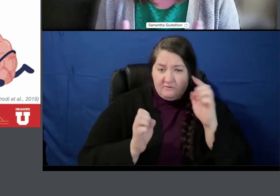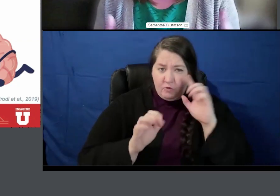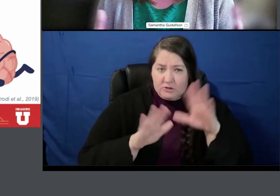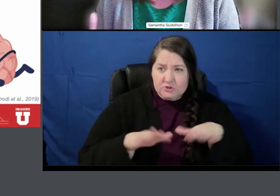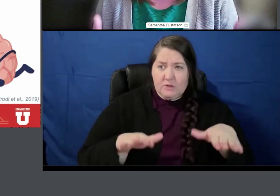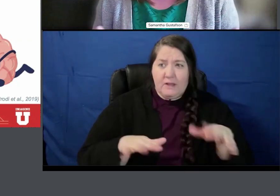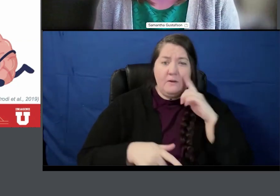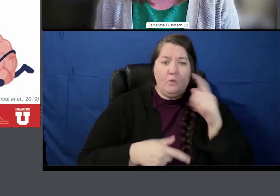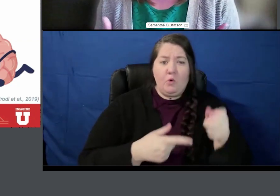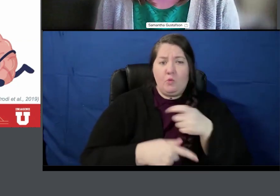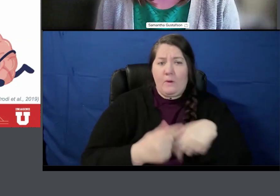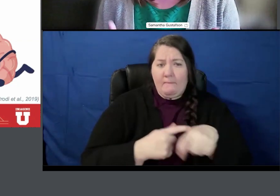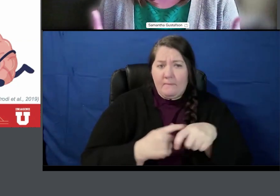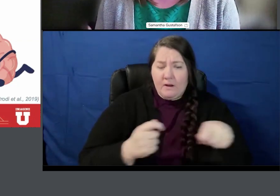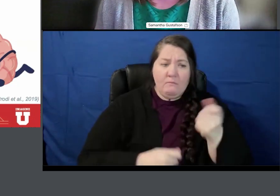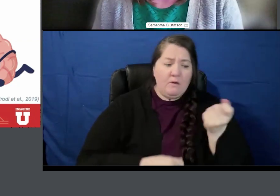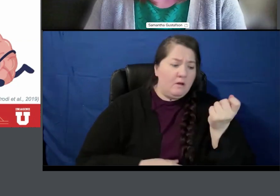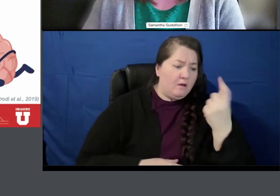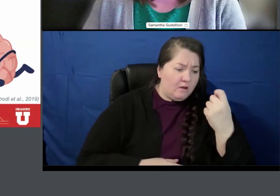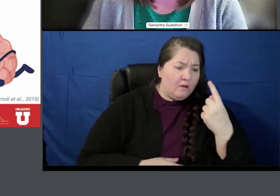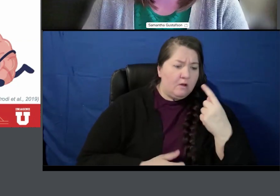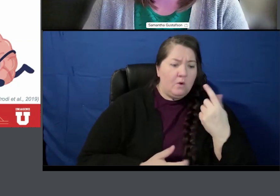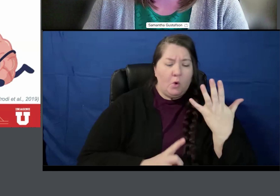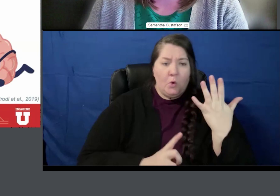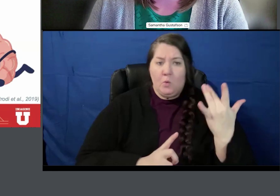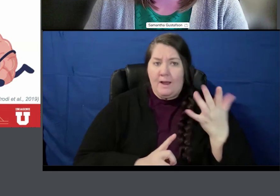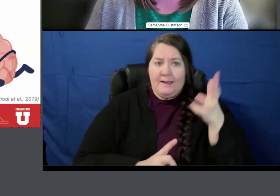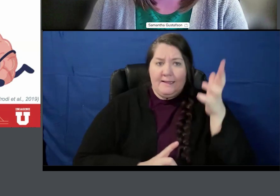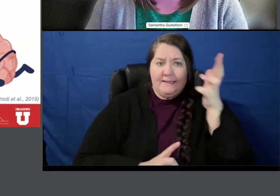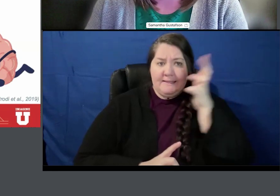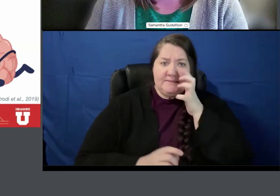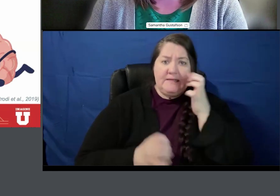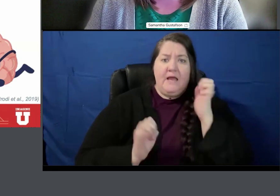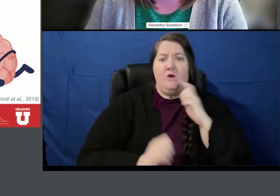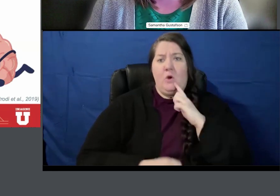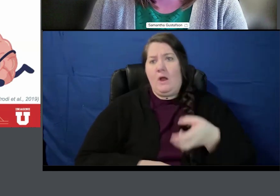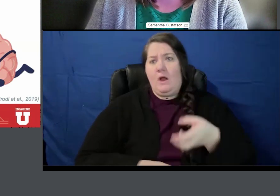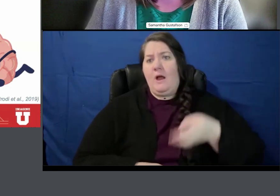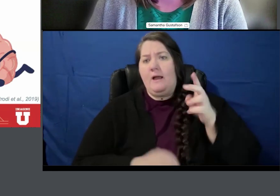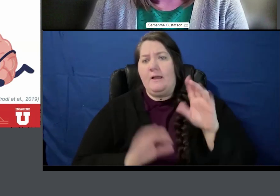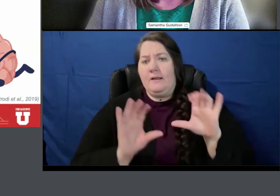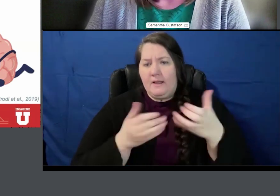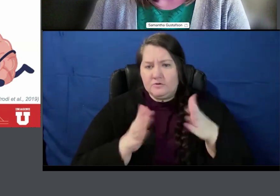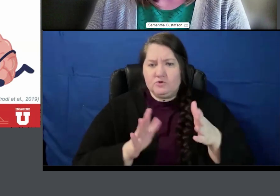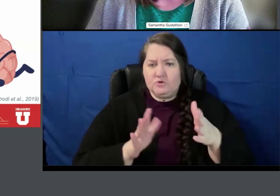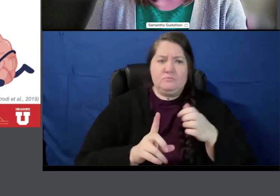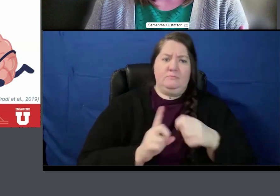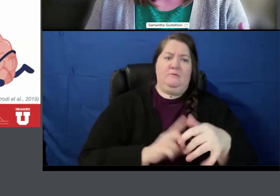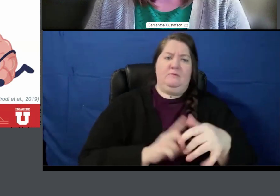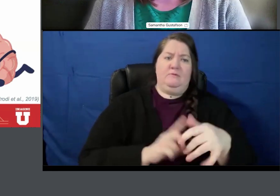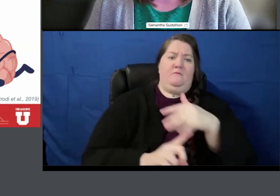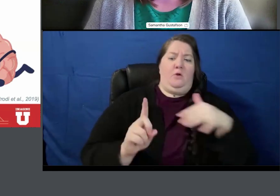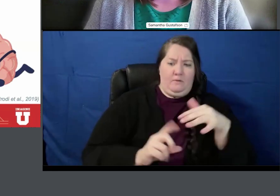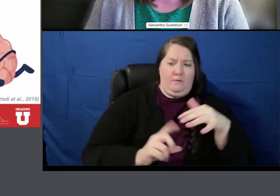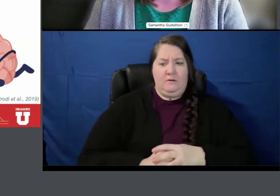it up to understand why listening effort is so high in a classroom environment, and that situation is so ripe